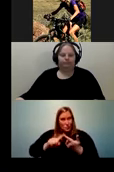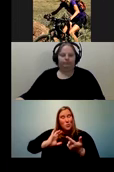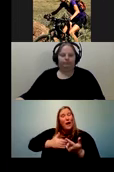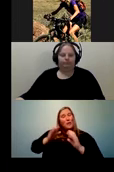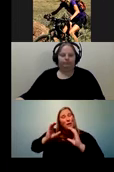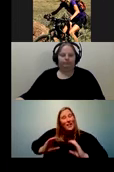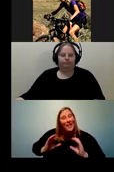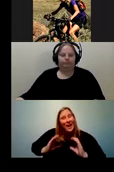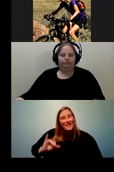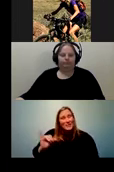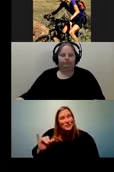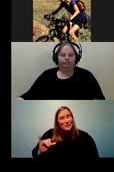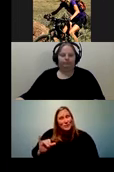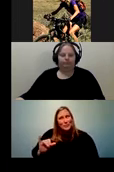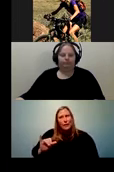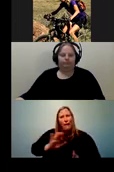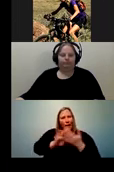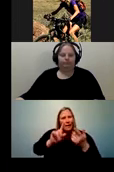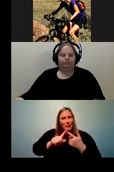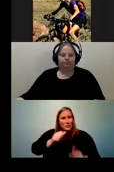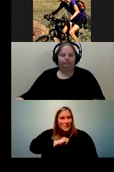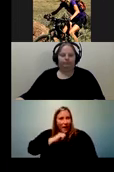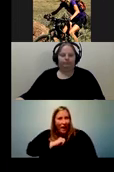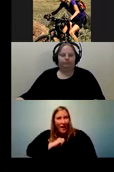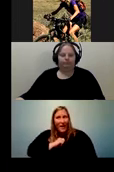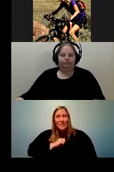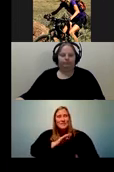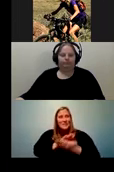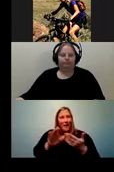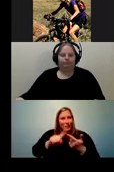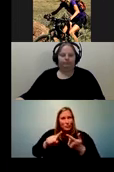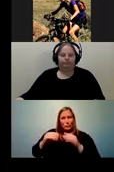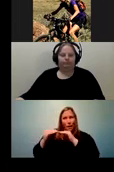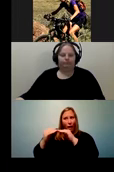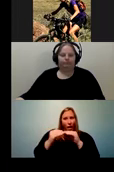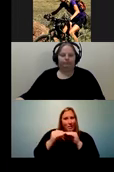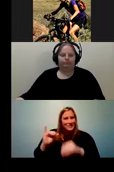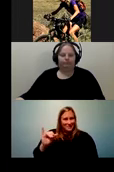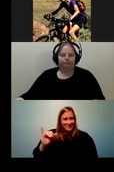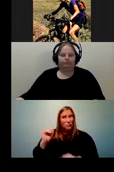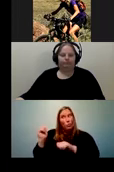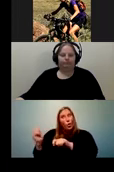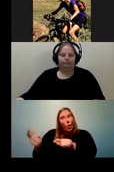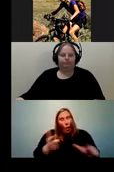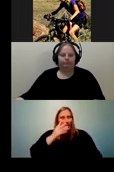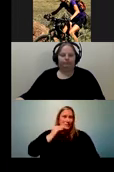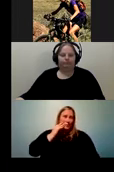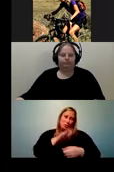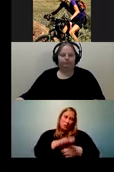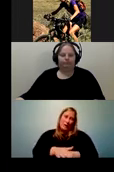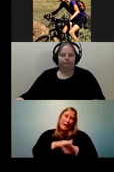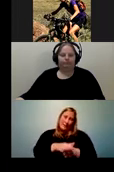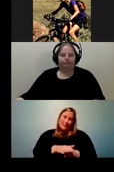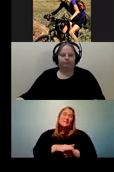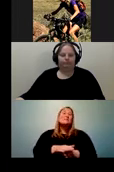little kinder to ourselves, a little kinder to our colleagues because we're all under a little stress. And we also need to remember that during times